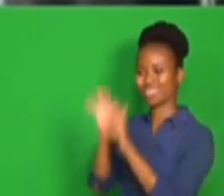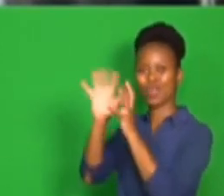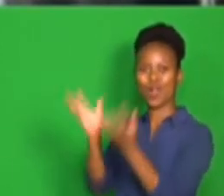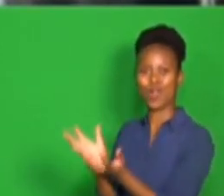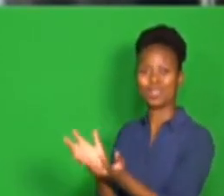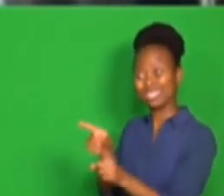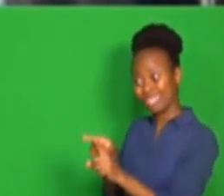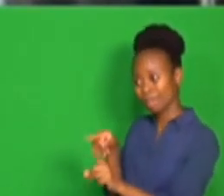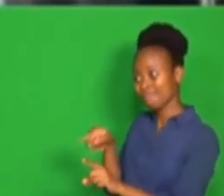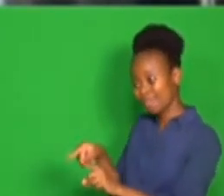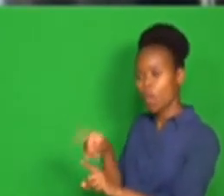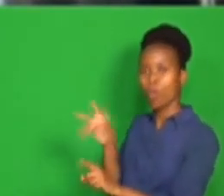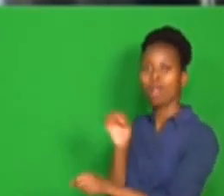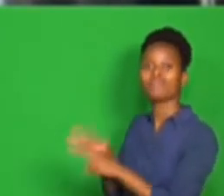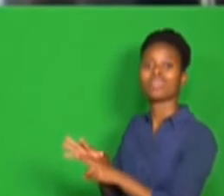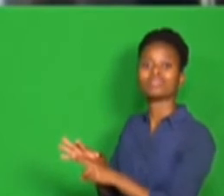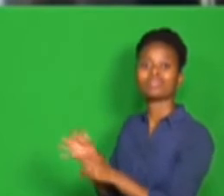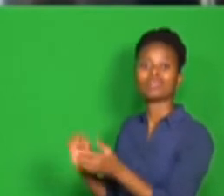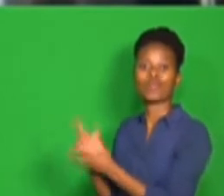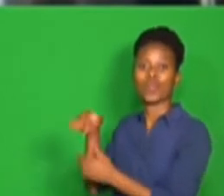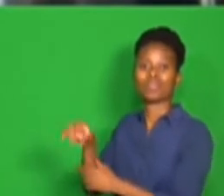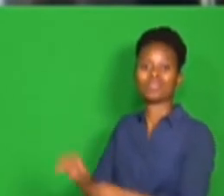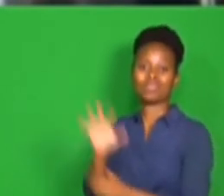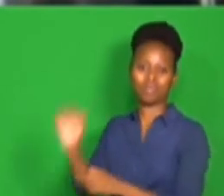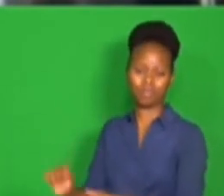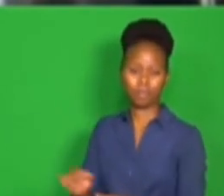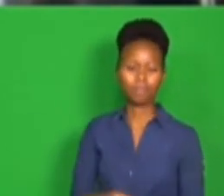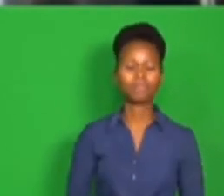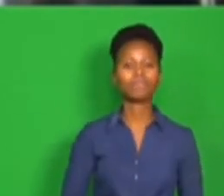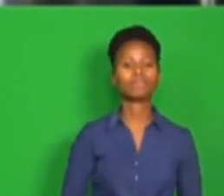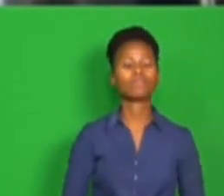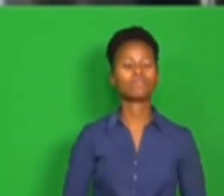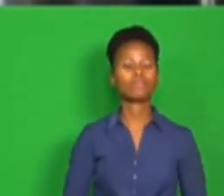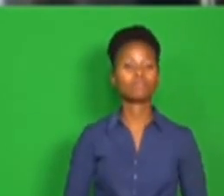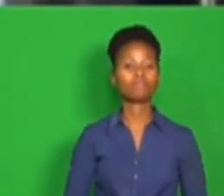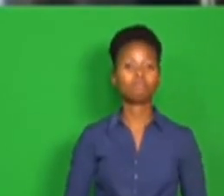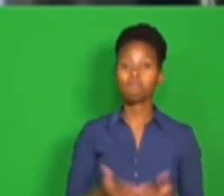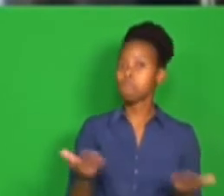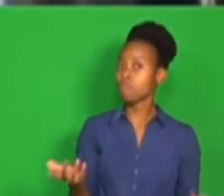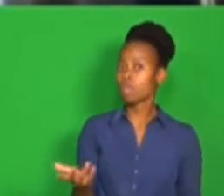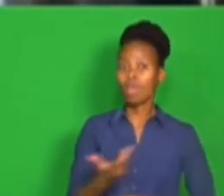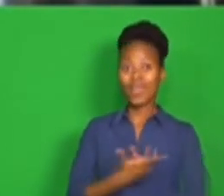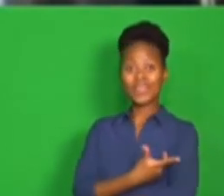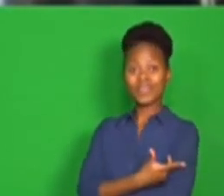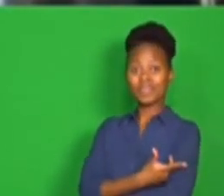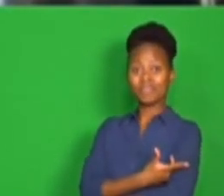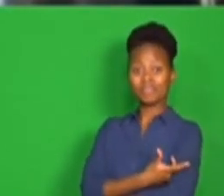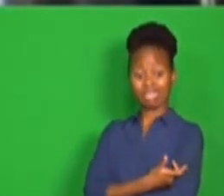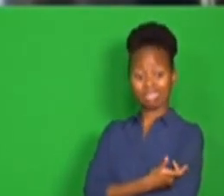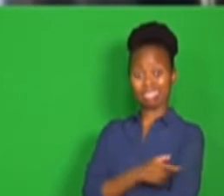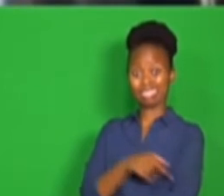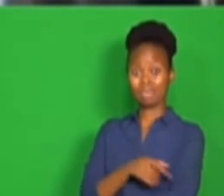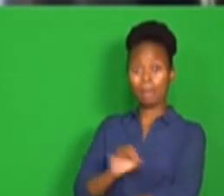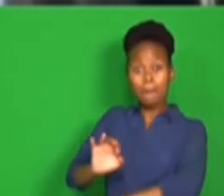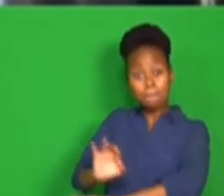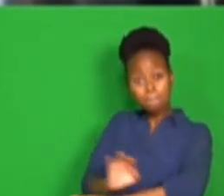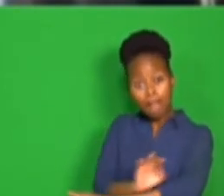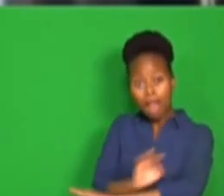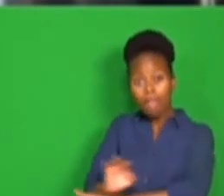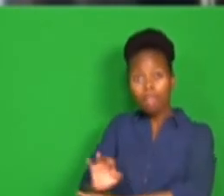positive impact on growth. Should a vaccination plan in